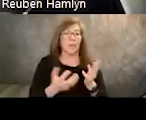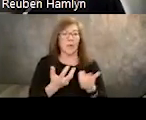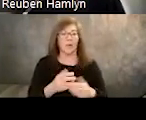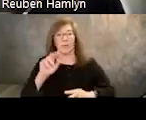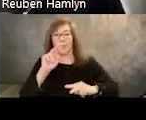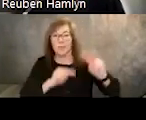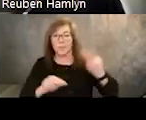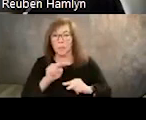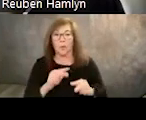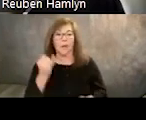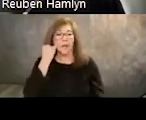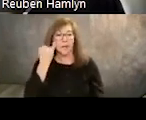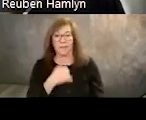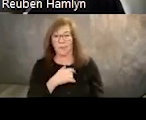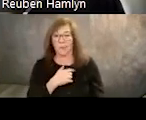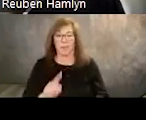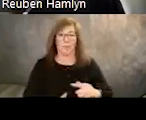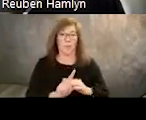explore whether it will bring up